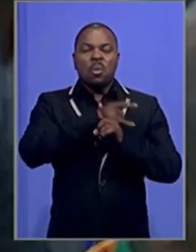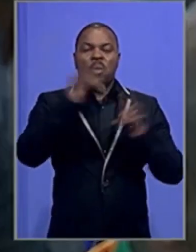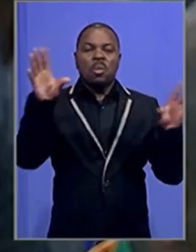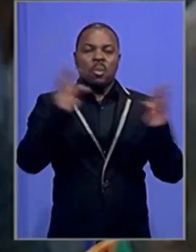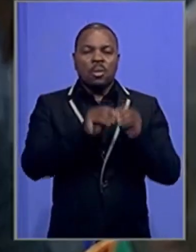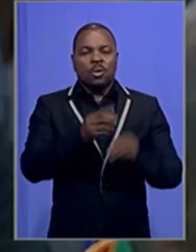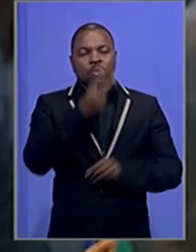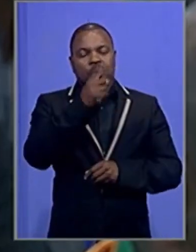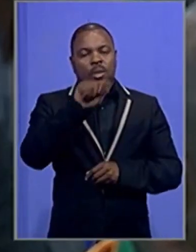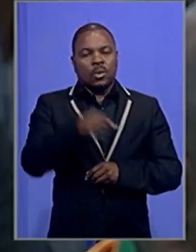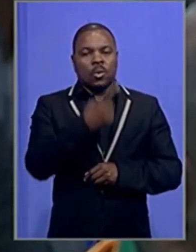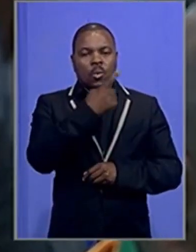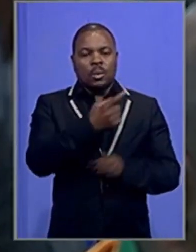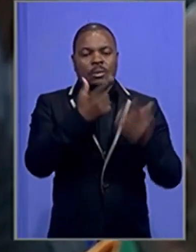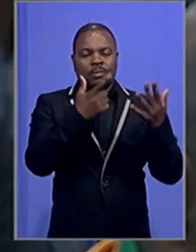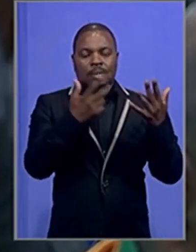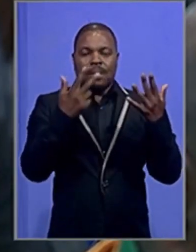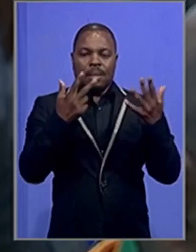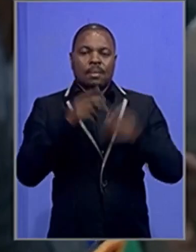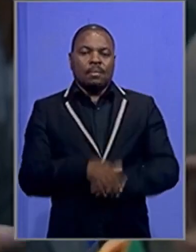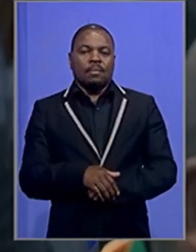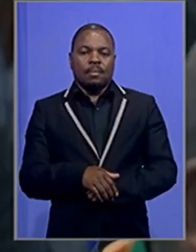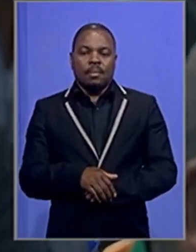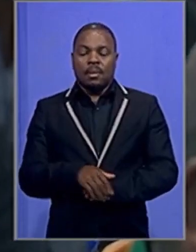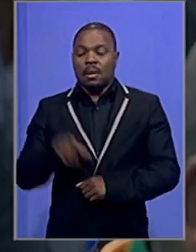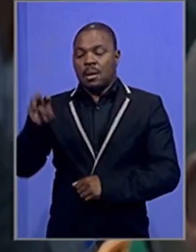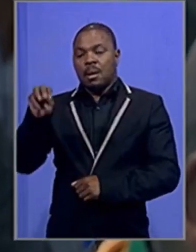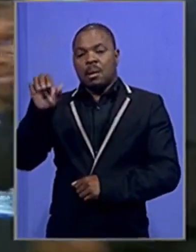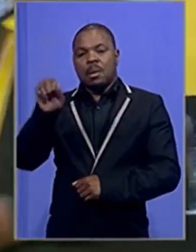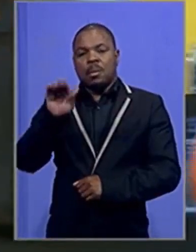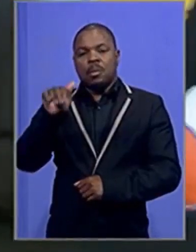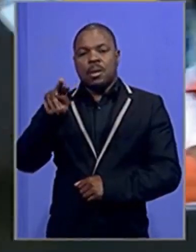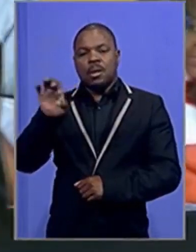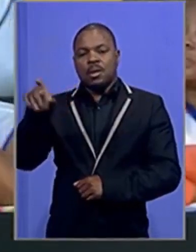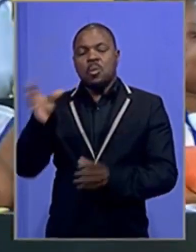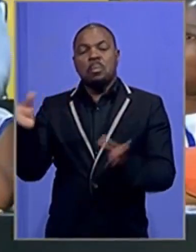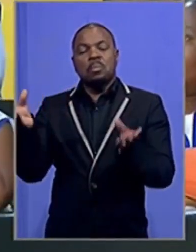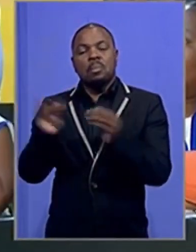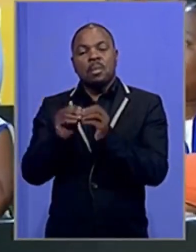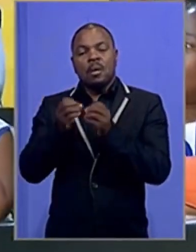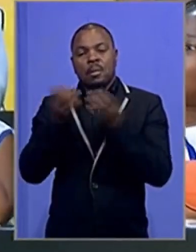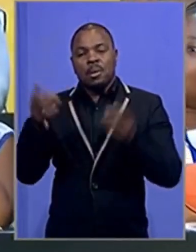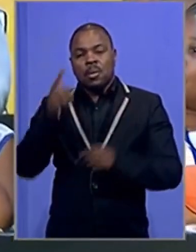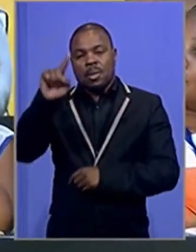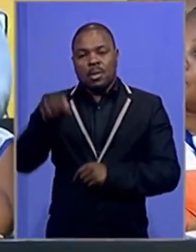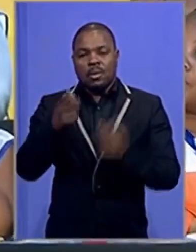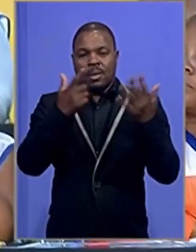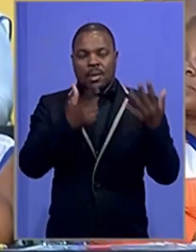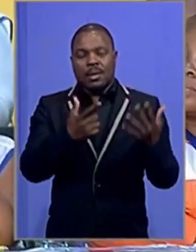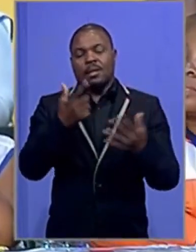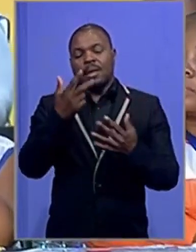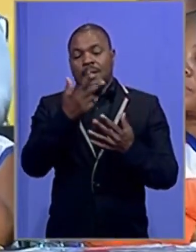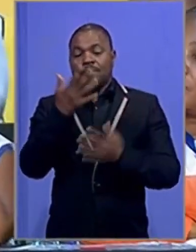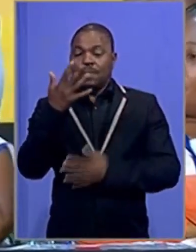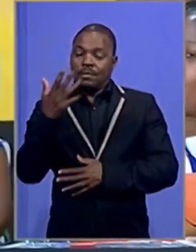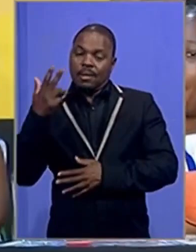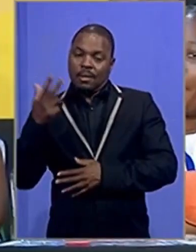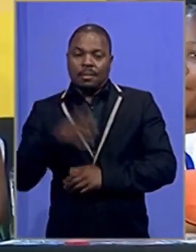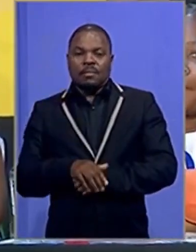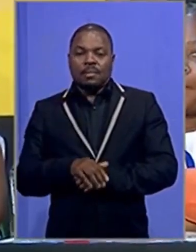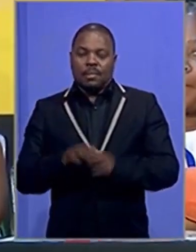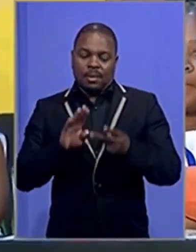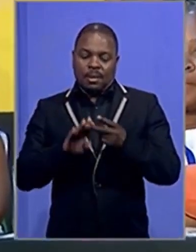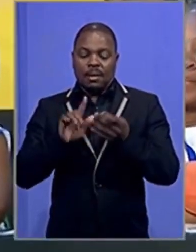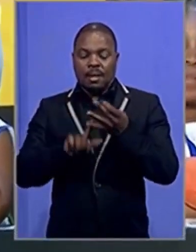le 2,178. Oscar Mabuyane a iponela divoutu di le 1,858.